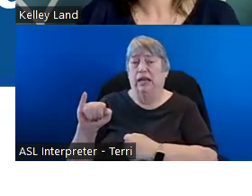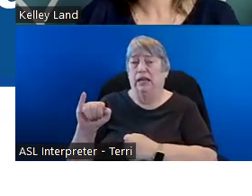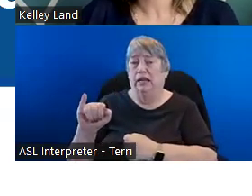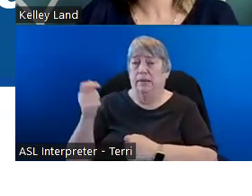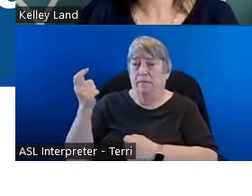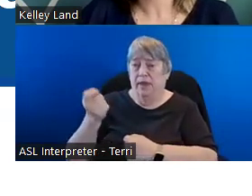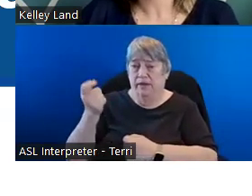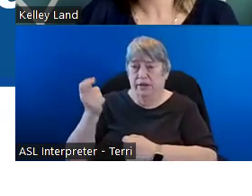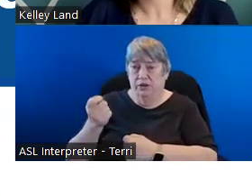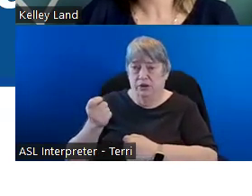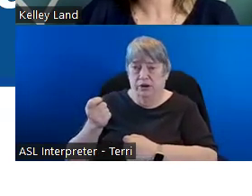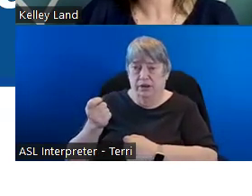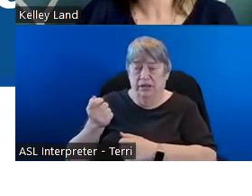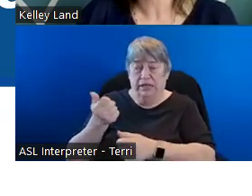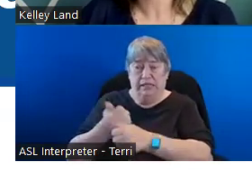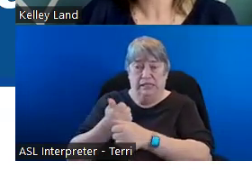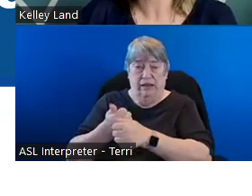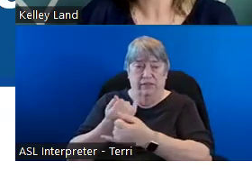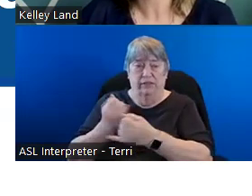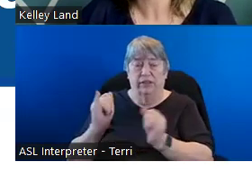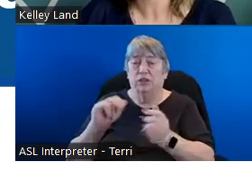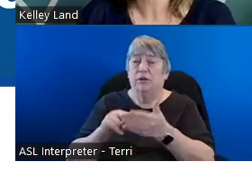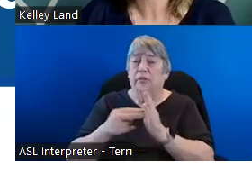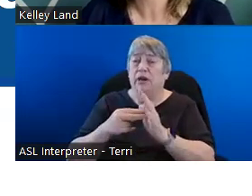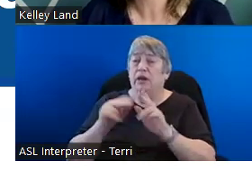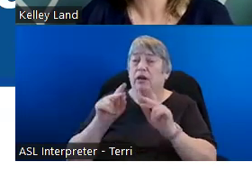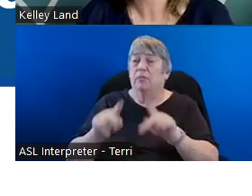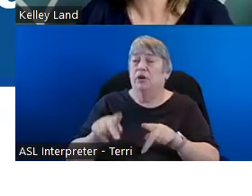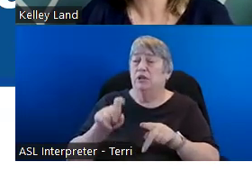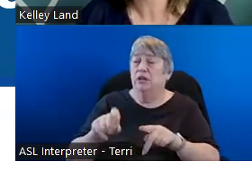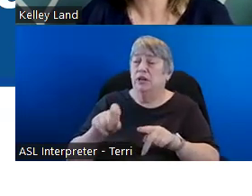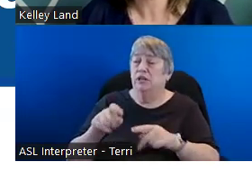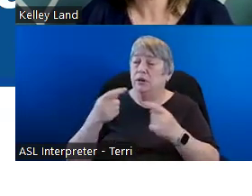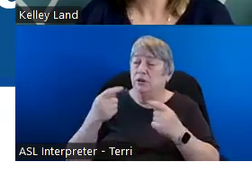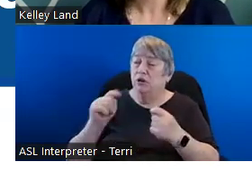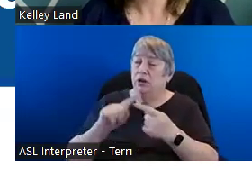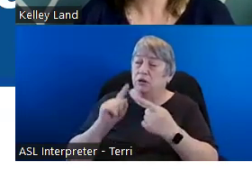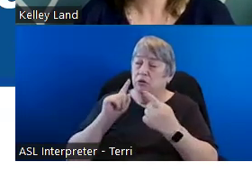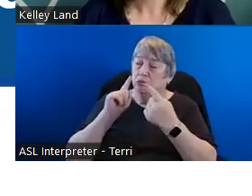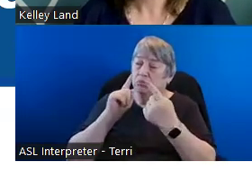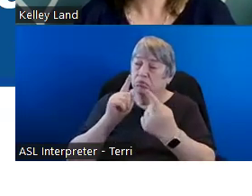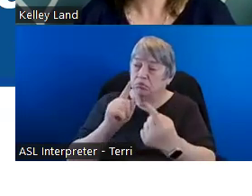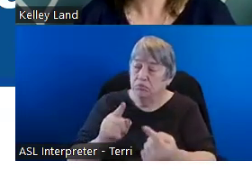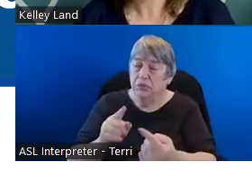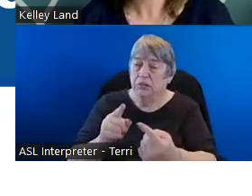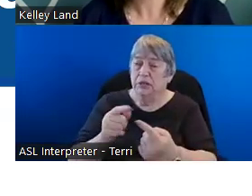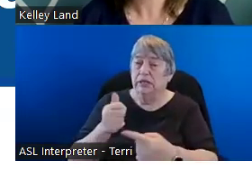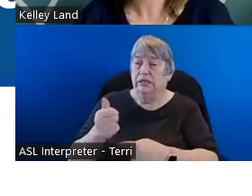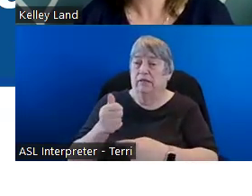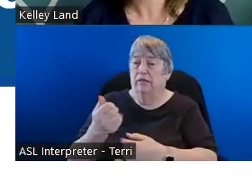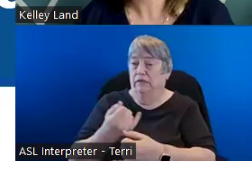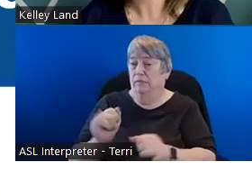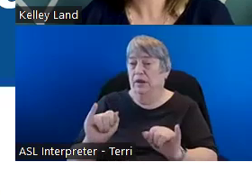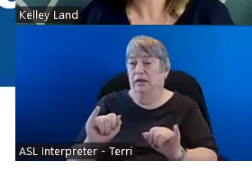a self-sufficiency program, meaning that a person needs to be working towards self-sufficiency and having a high